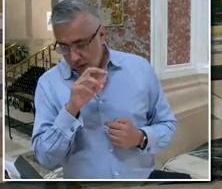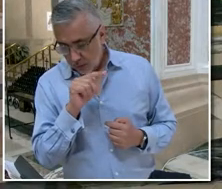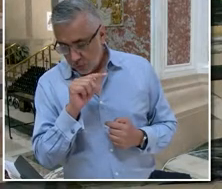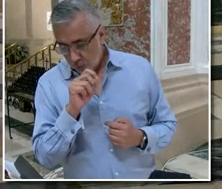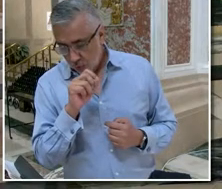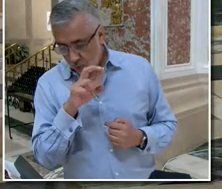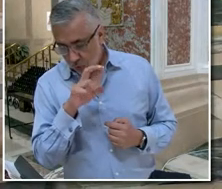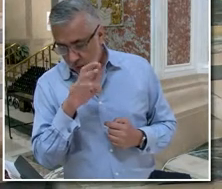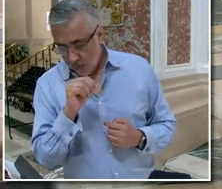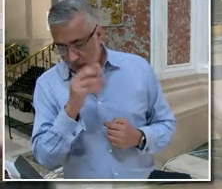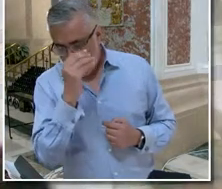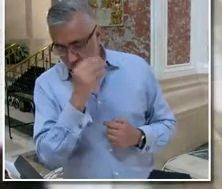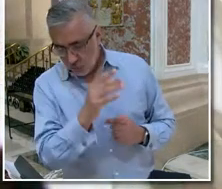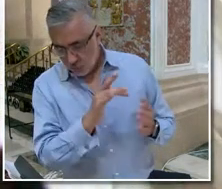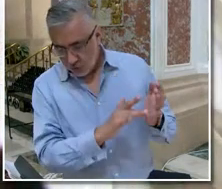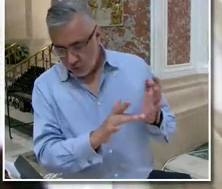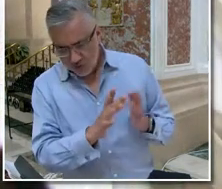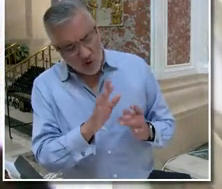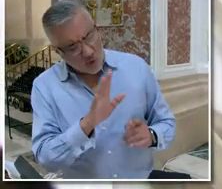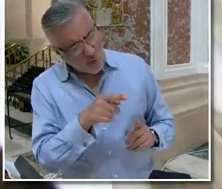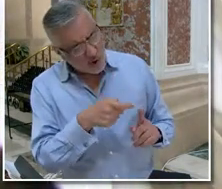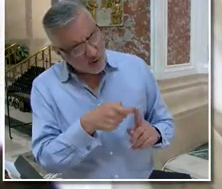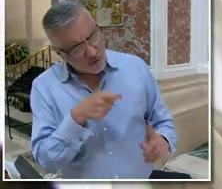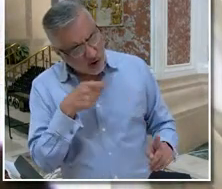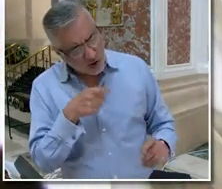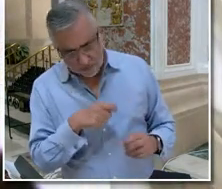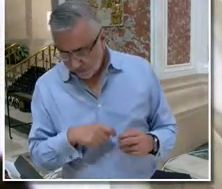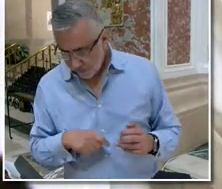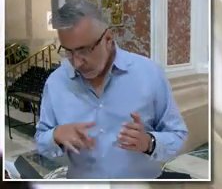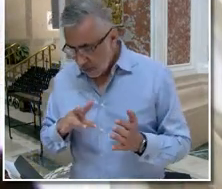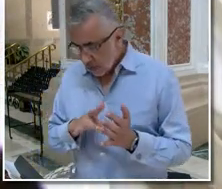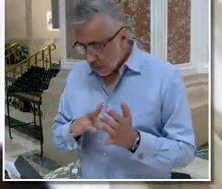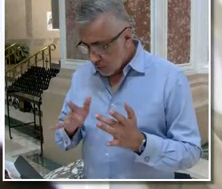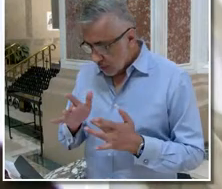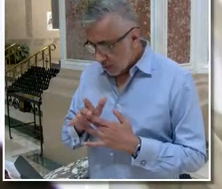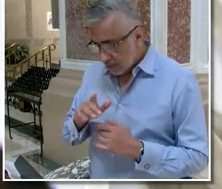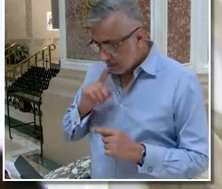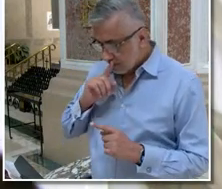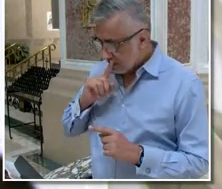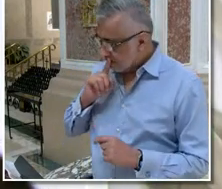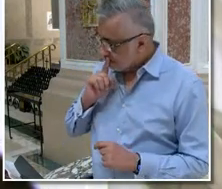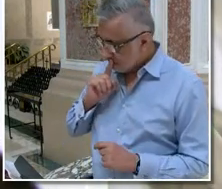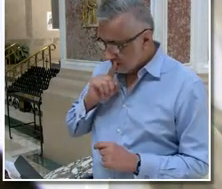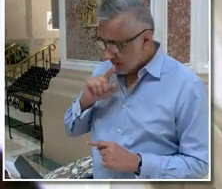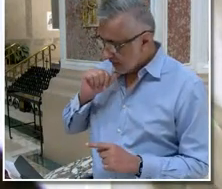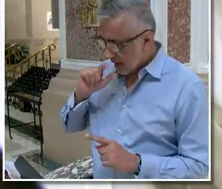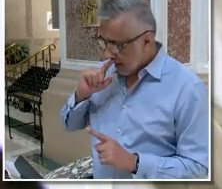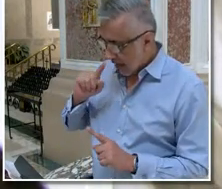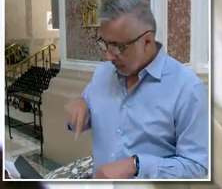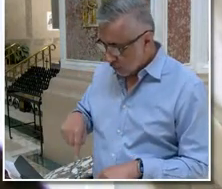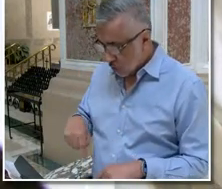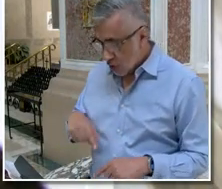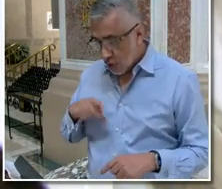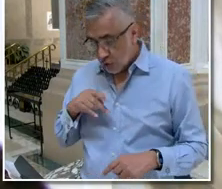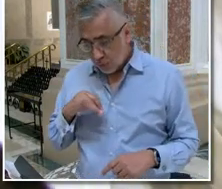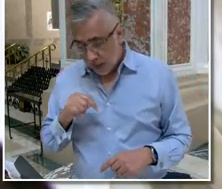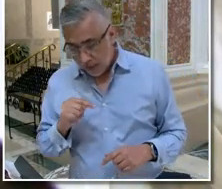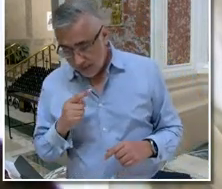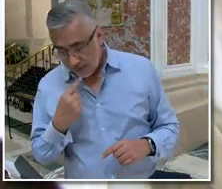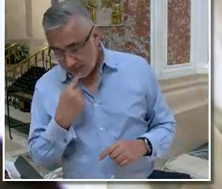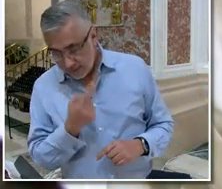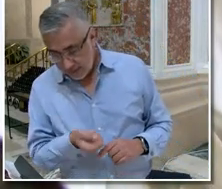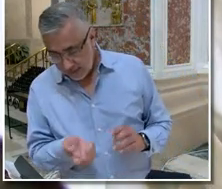Jesus, "Where are you from?" Jesus did not answer him. So Pilate said to